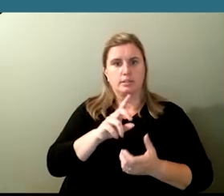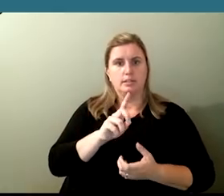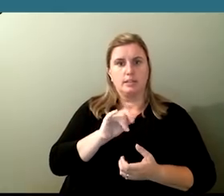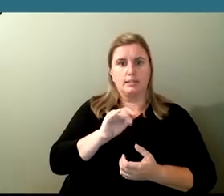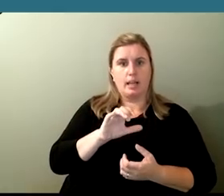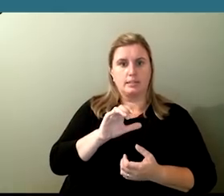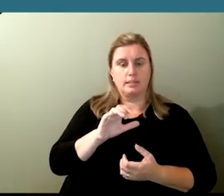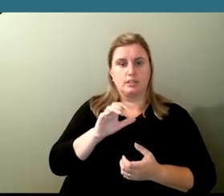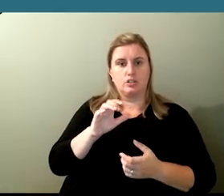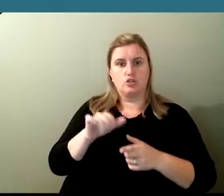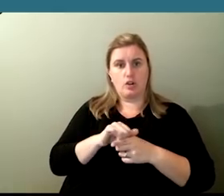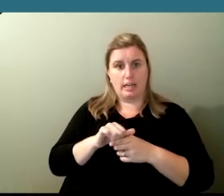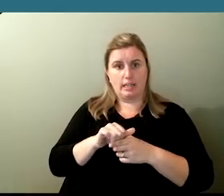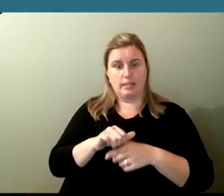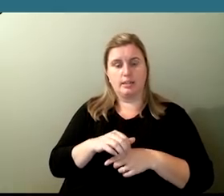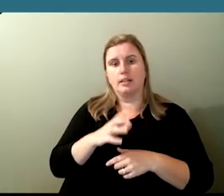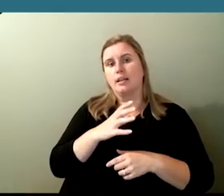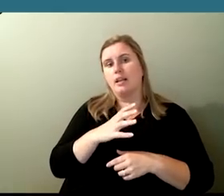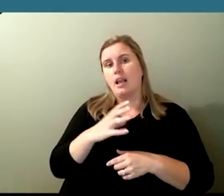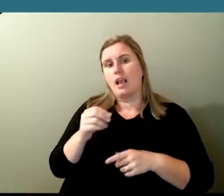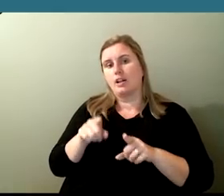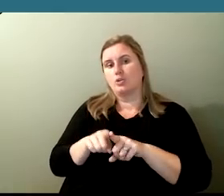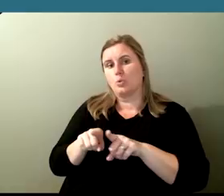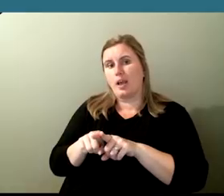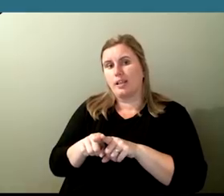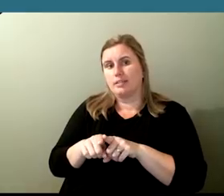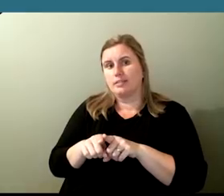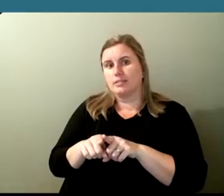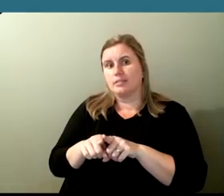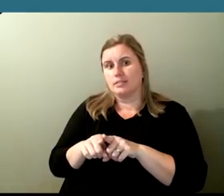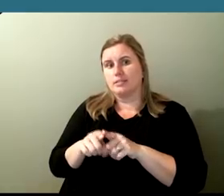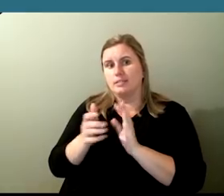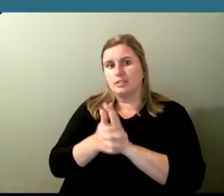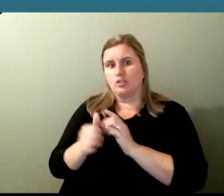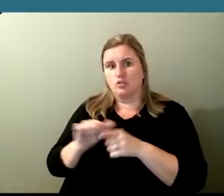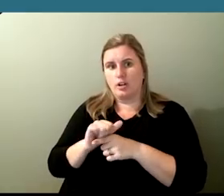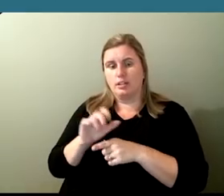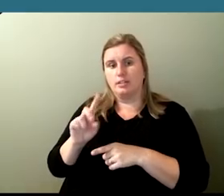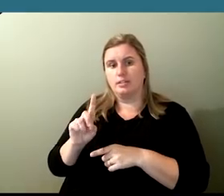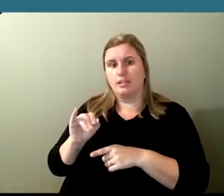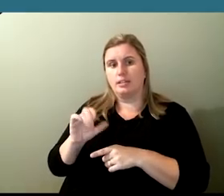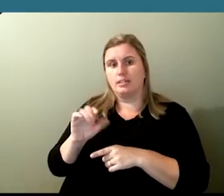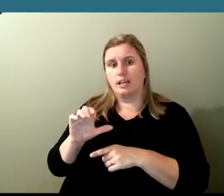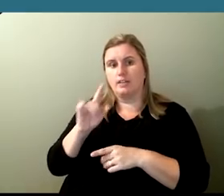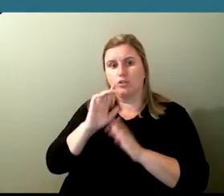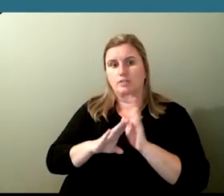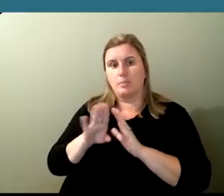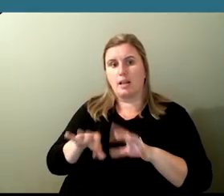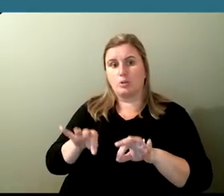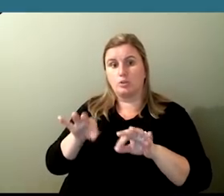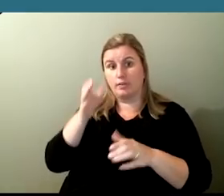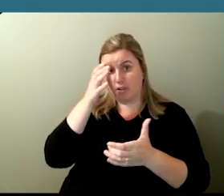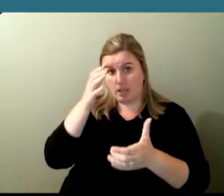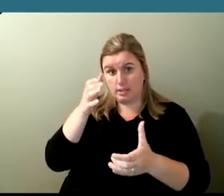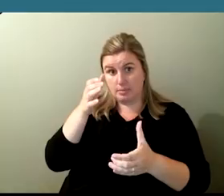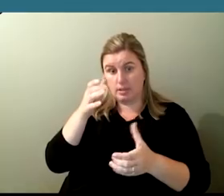or components of didactic training as well as skills training. Didactic training for the development and acquisition of concepts,